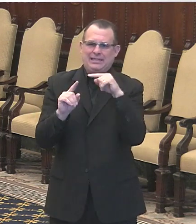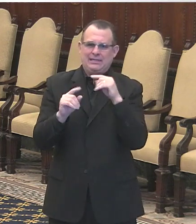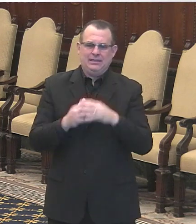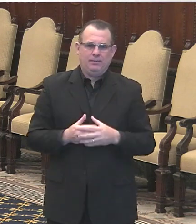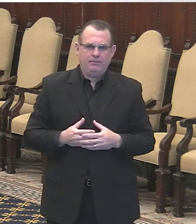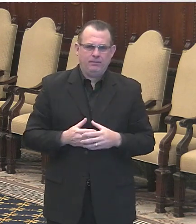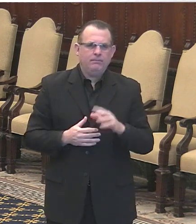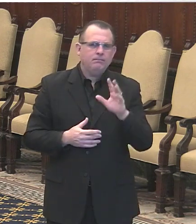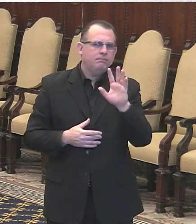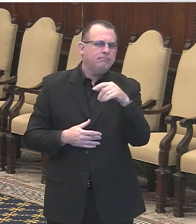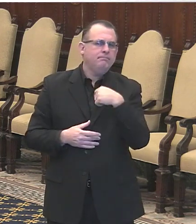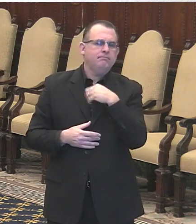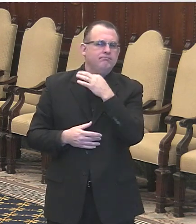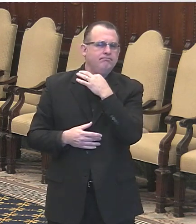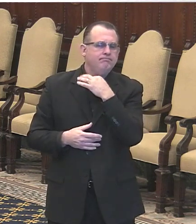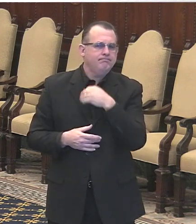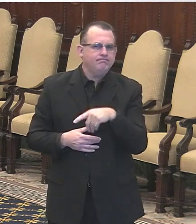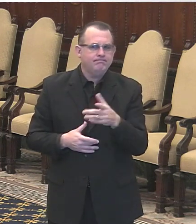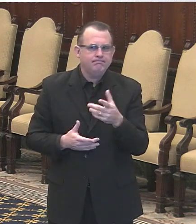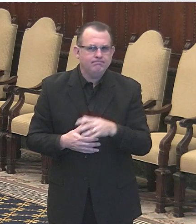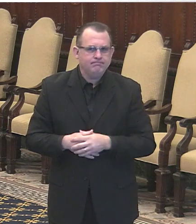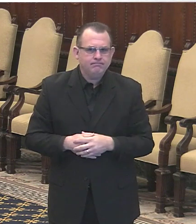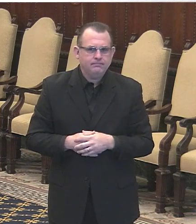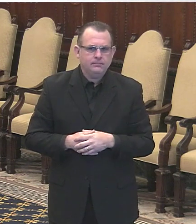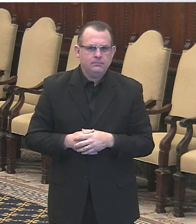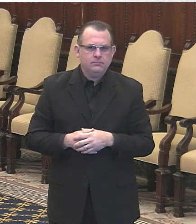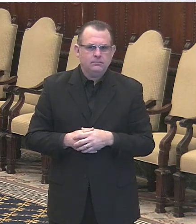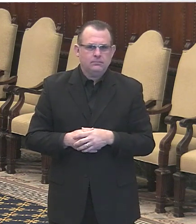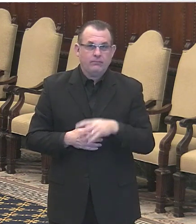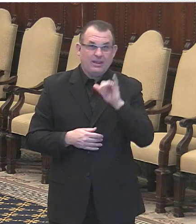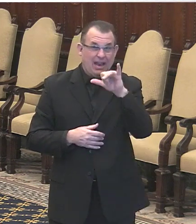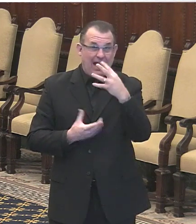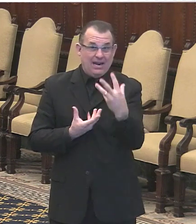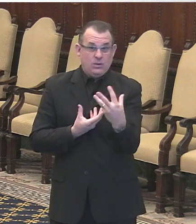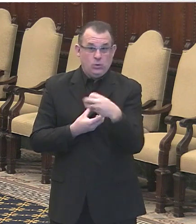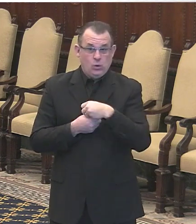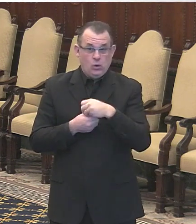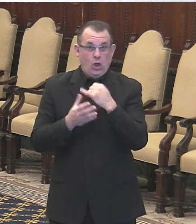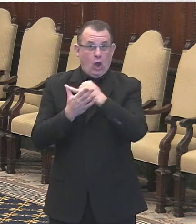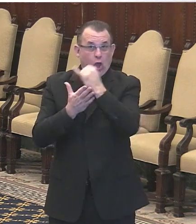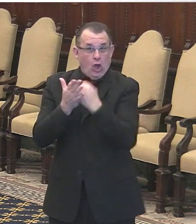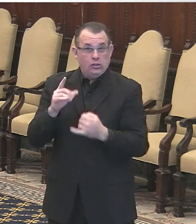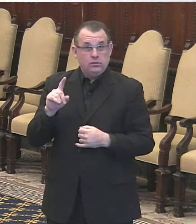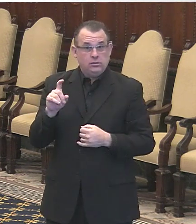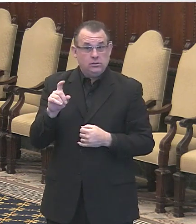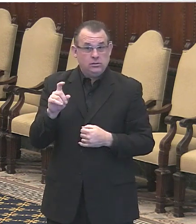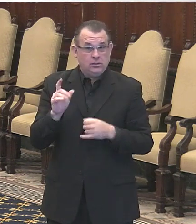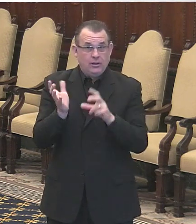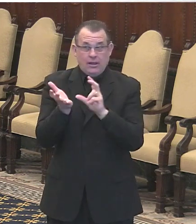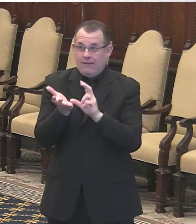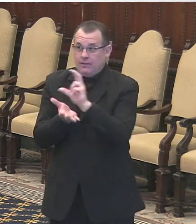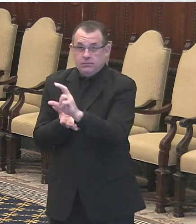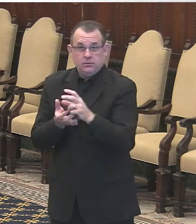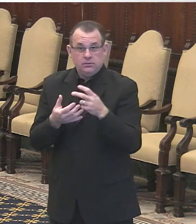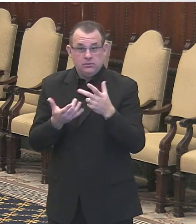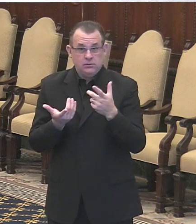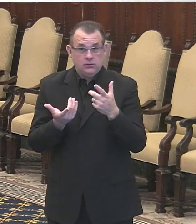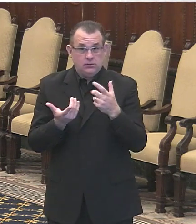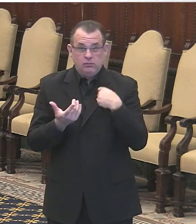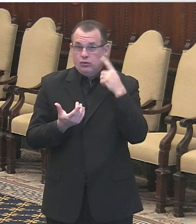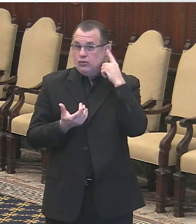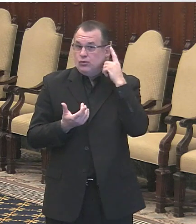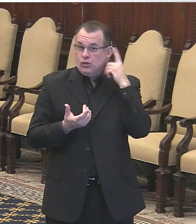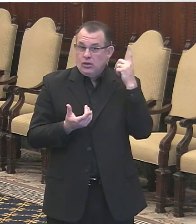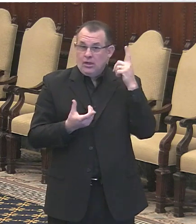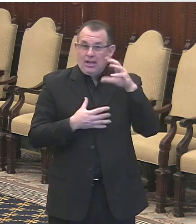out, did that necessarily include arts funding? Because from what we're hearing, the African American Museum